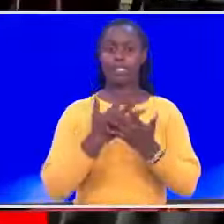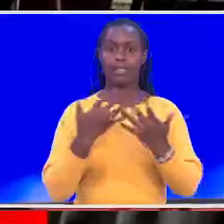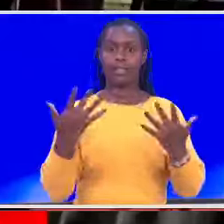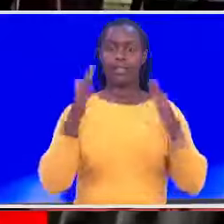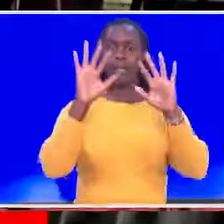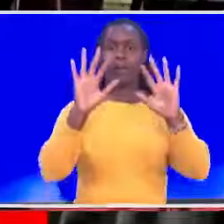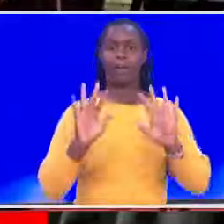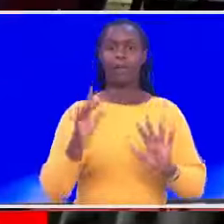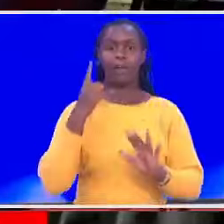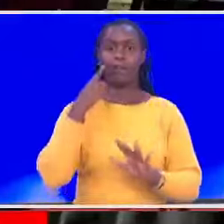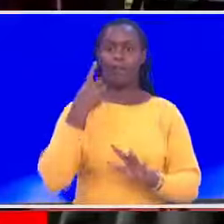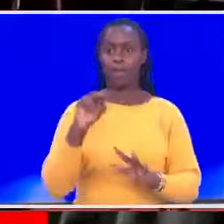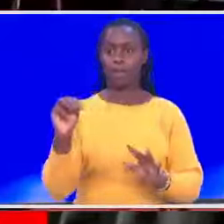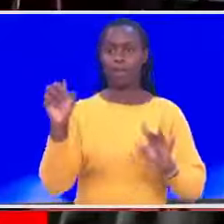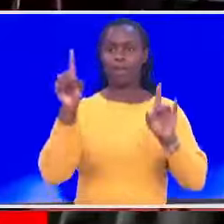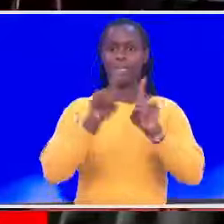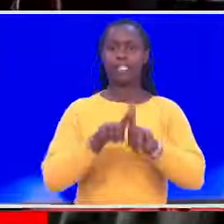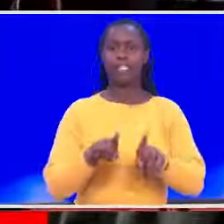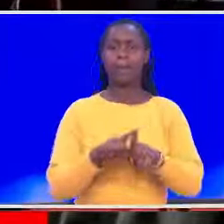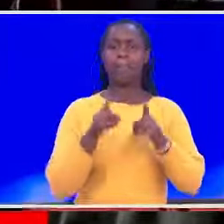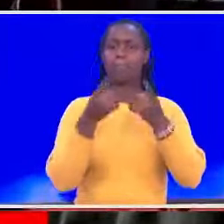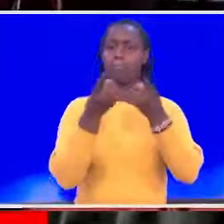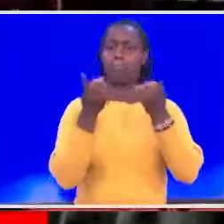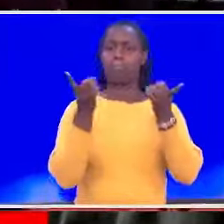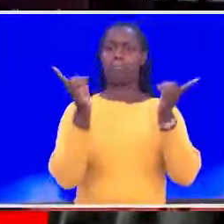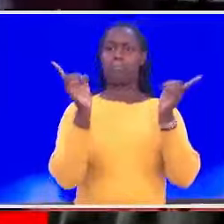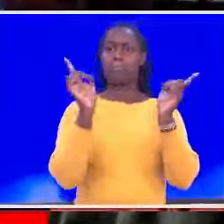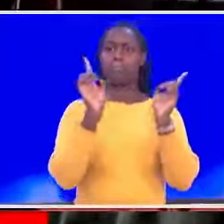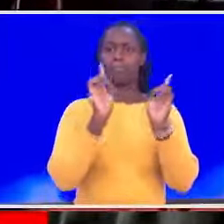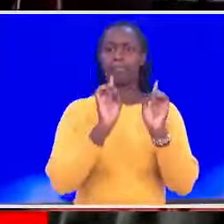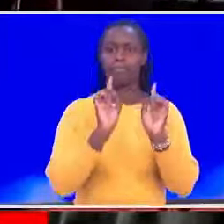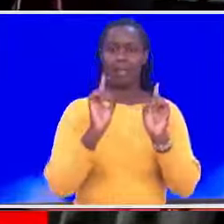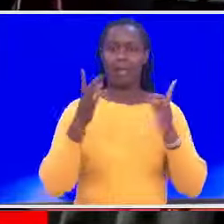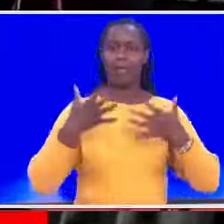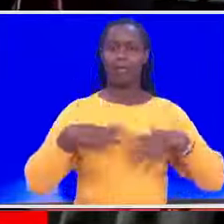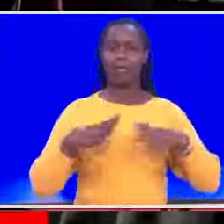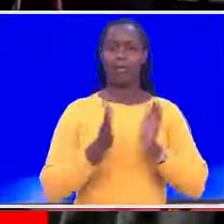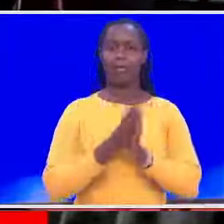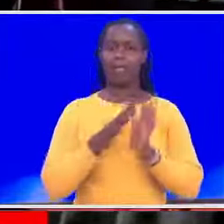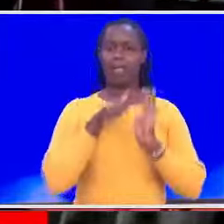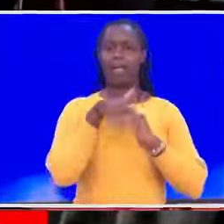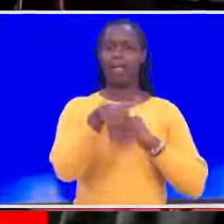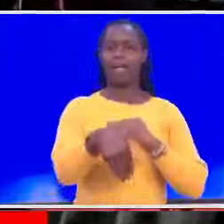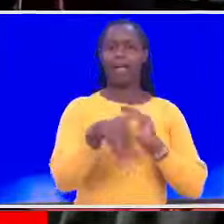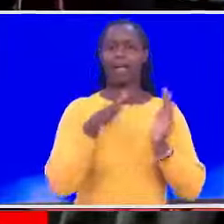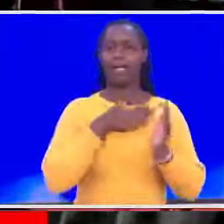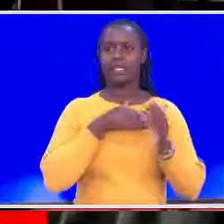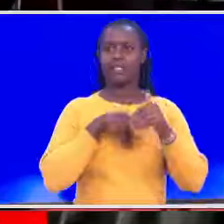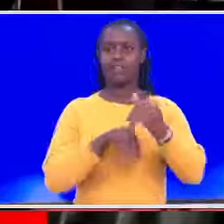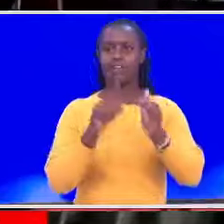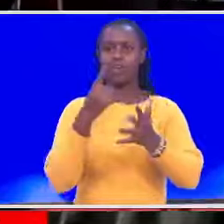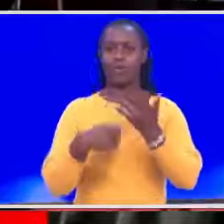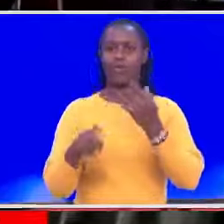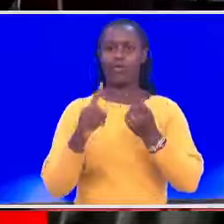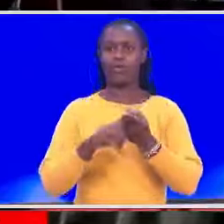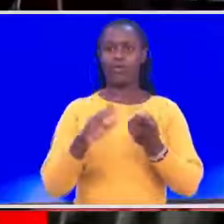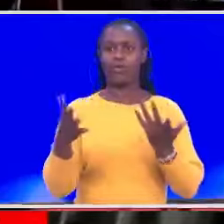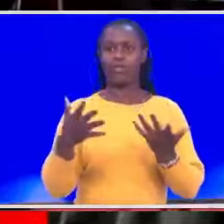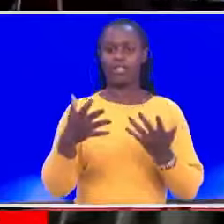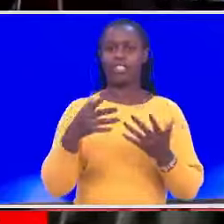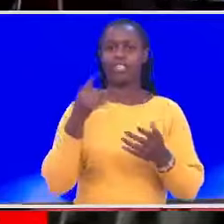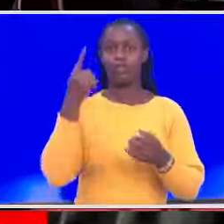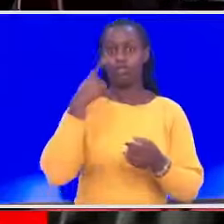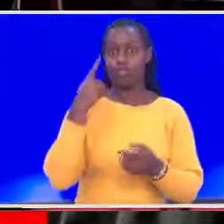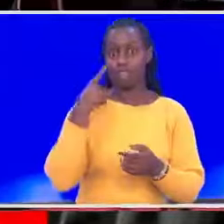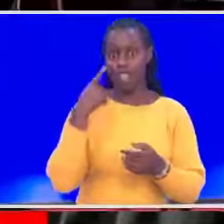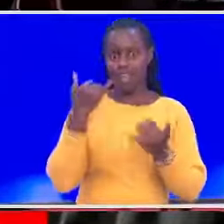So pia nyinyi muku kwa juu, watu ya vitambi, fuateni mwenende ya general. So unaona metoshea kwa sanduku